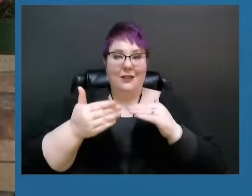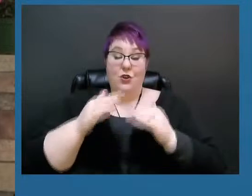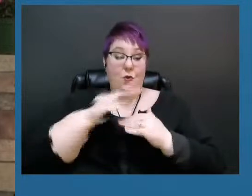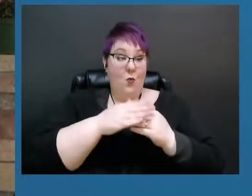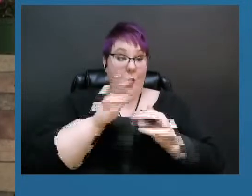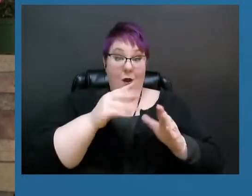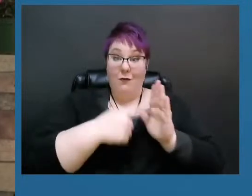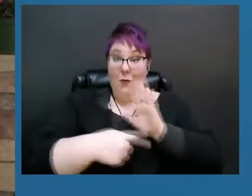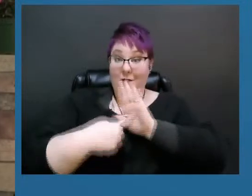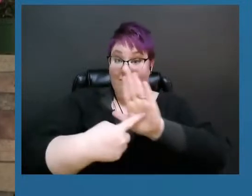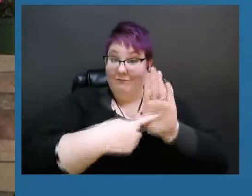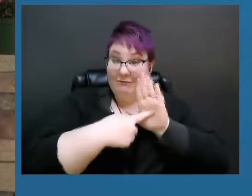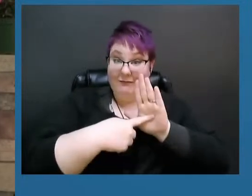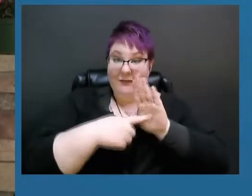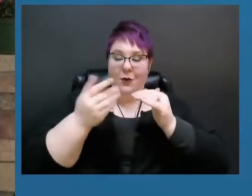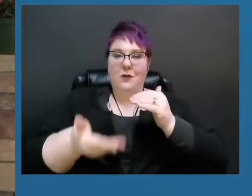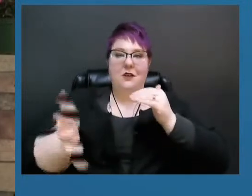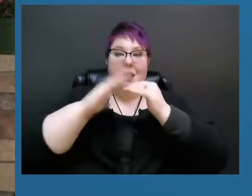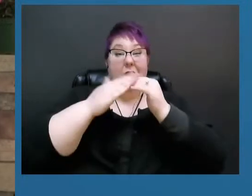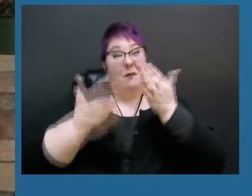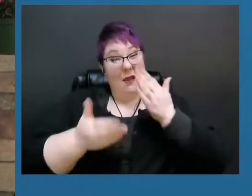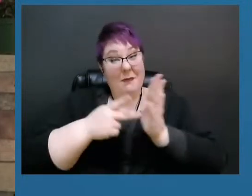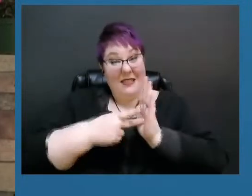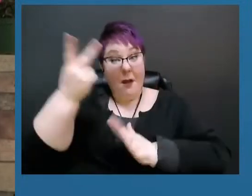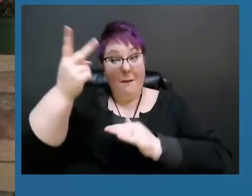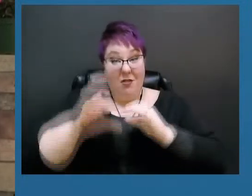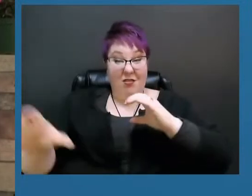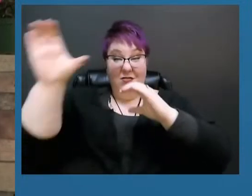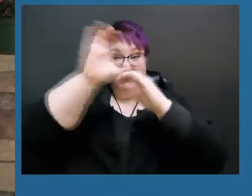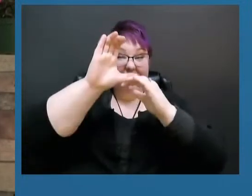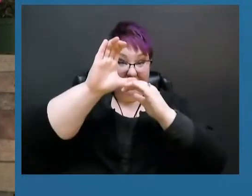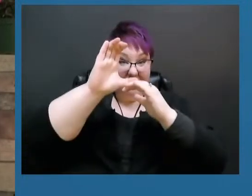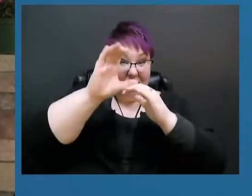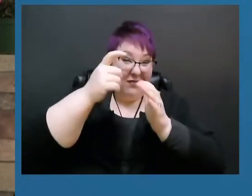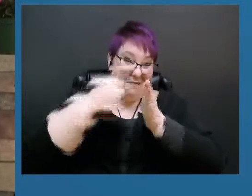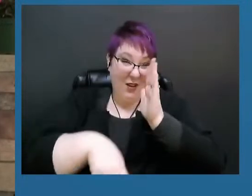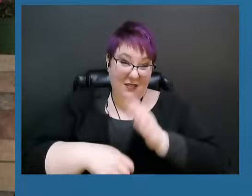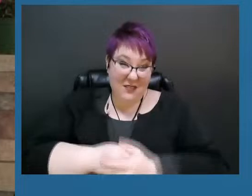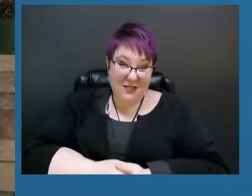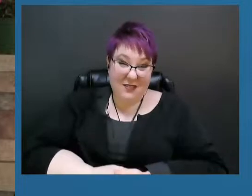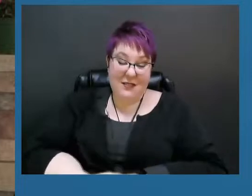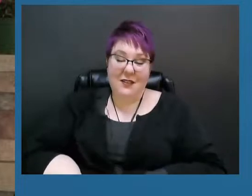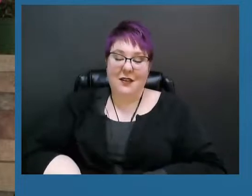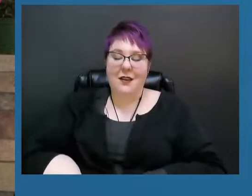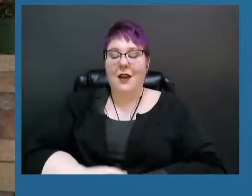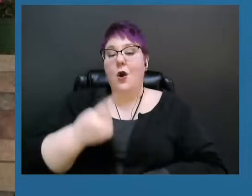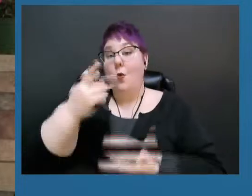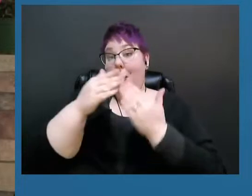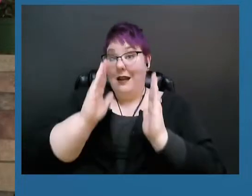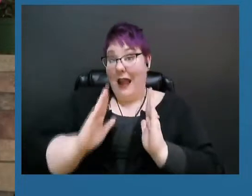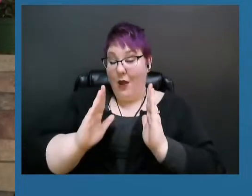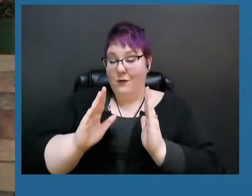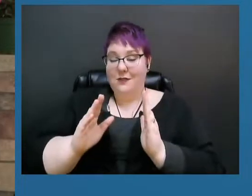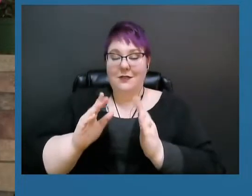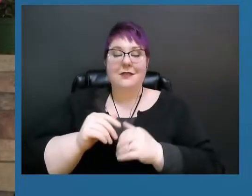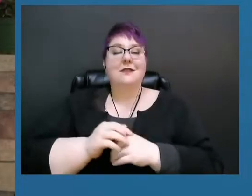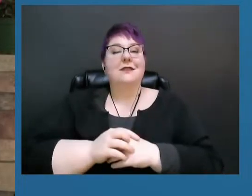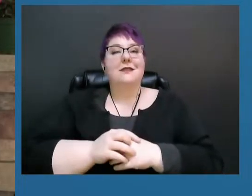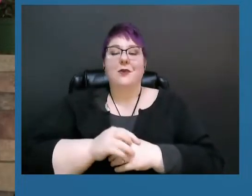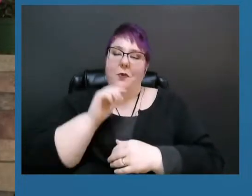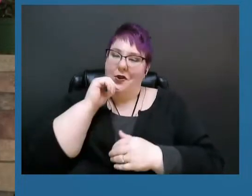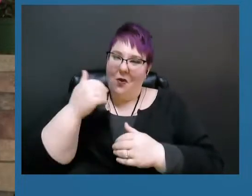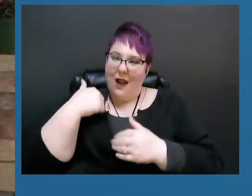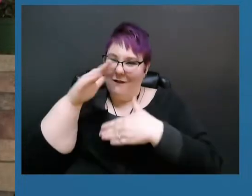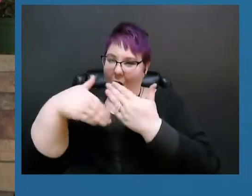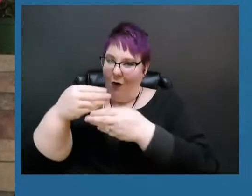bids were double the listing price. On one property, we don't have this information on all of the properties, but on one property we